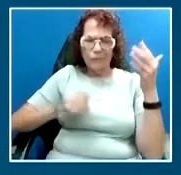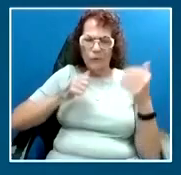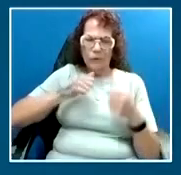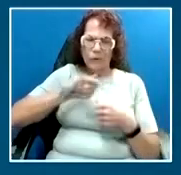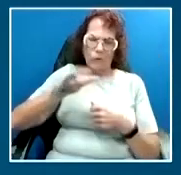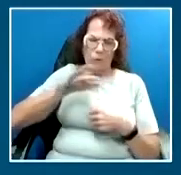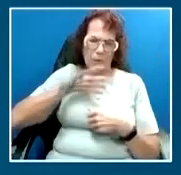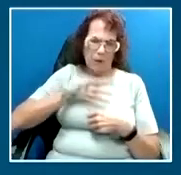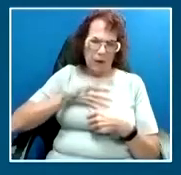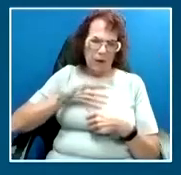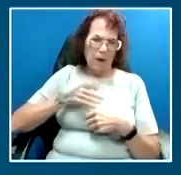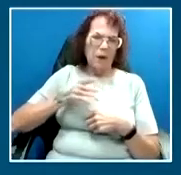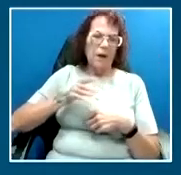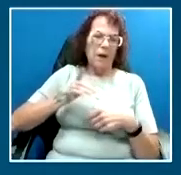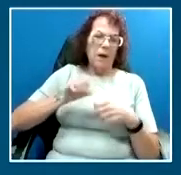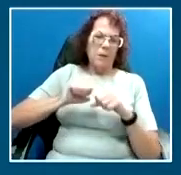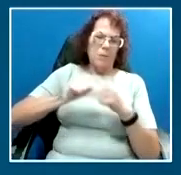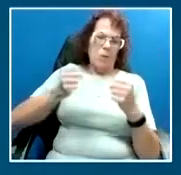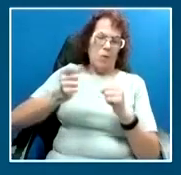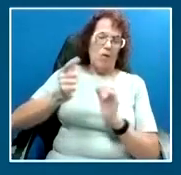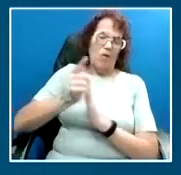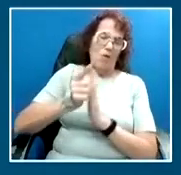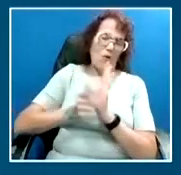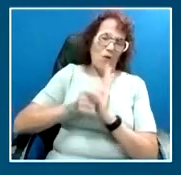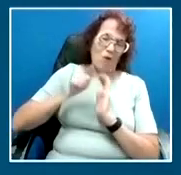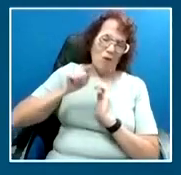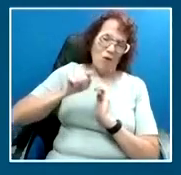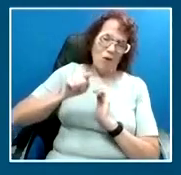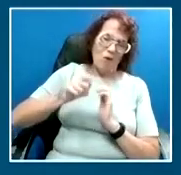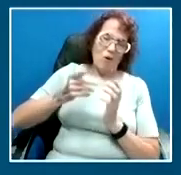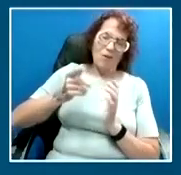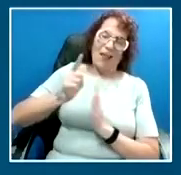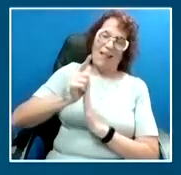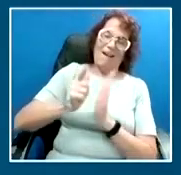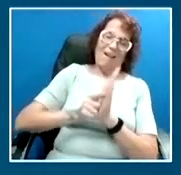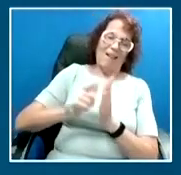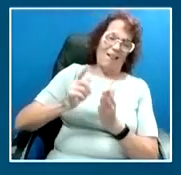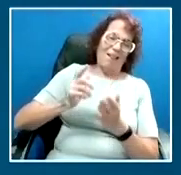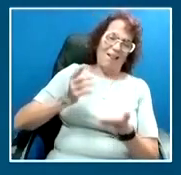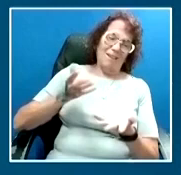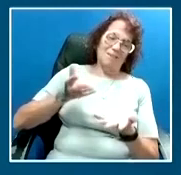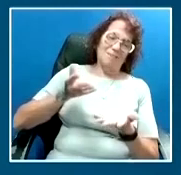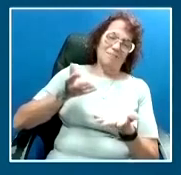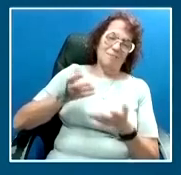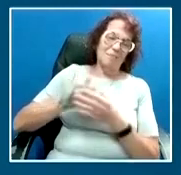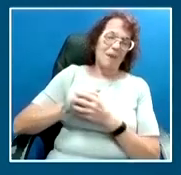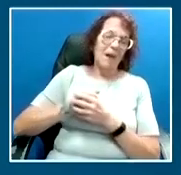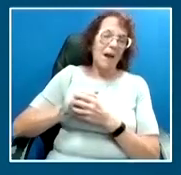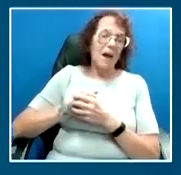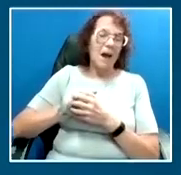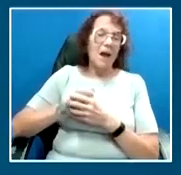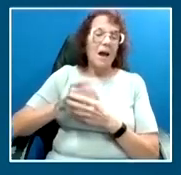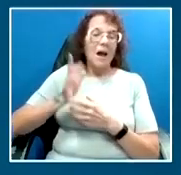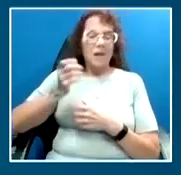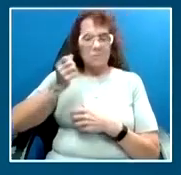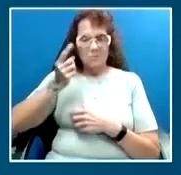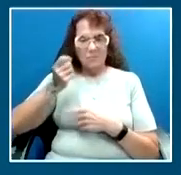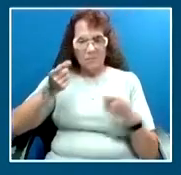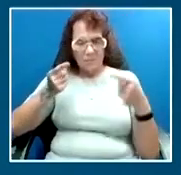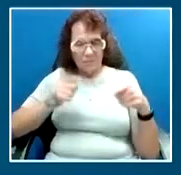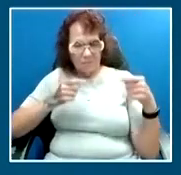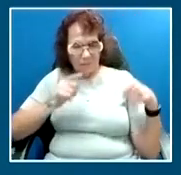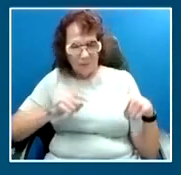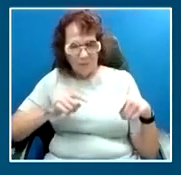investigation found that Governor Andrew Cuomo sexually harassed current and former New York State employees